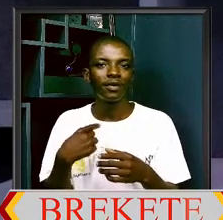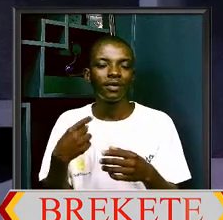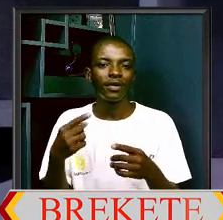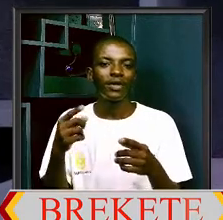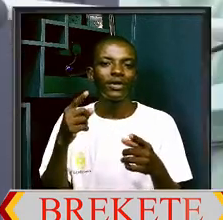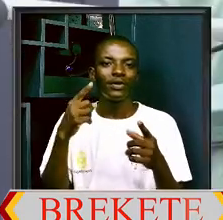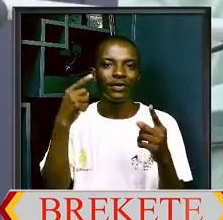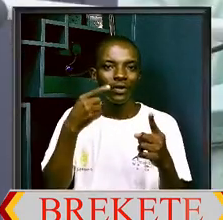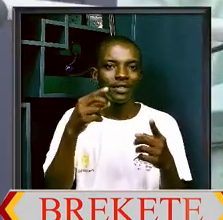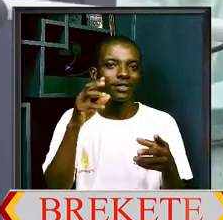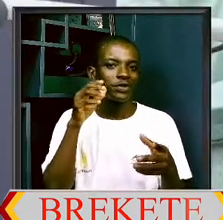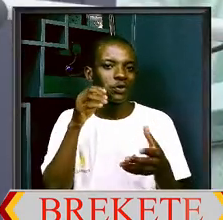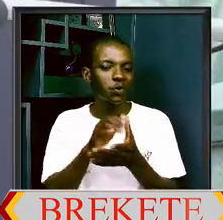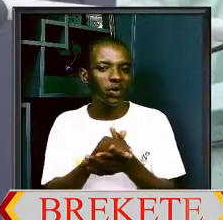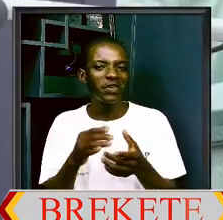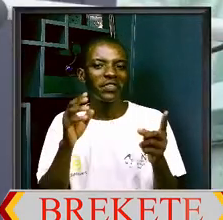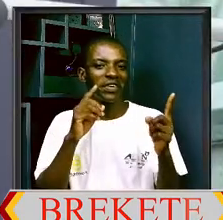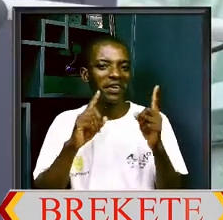cry cry